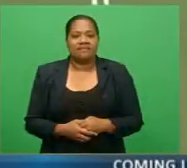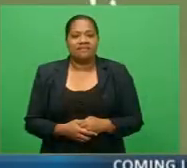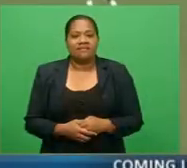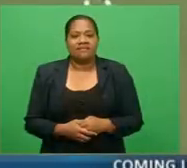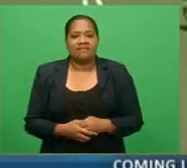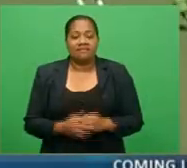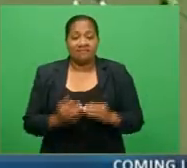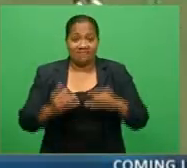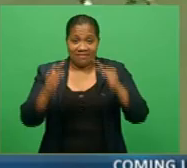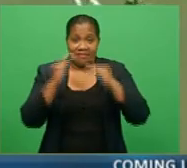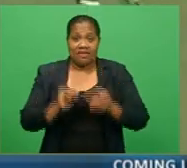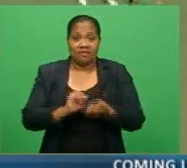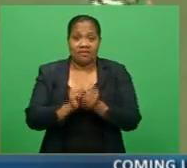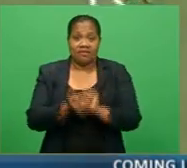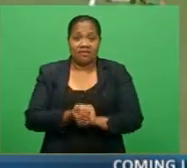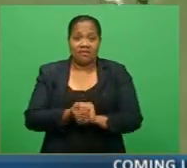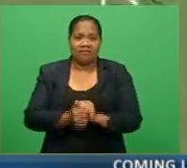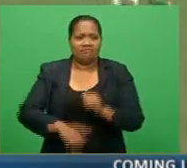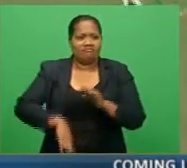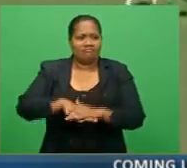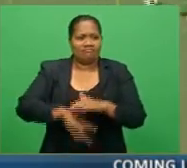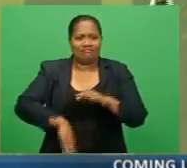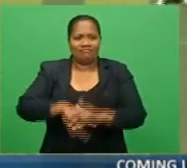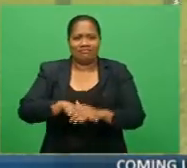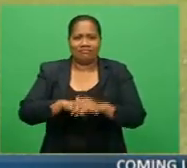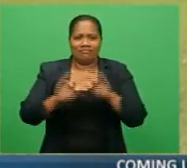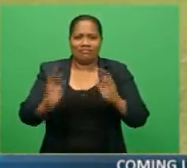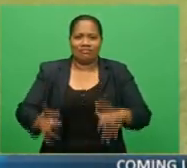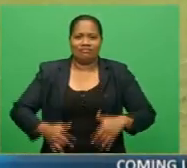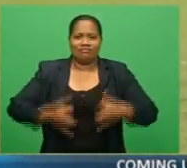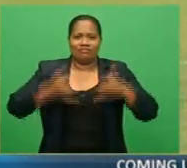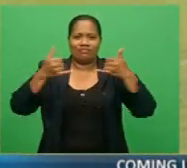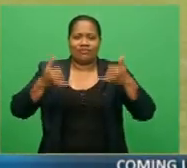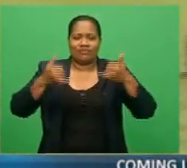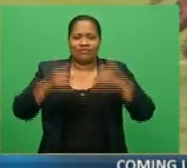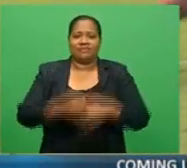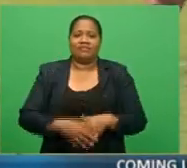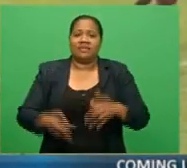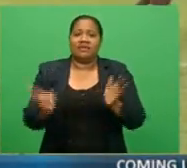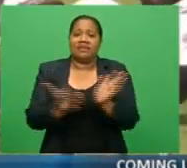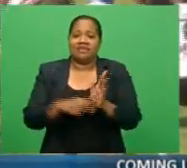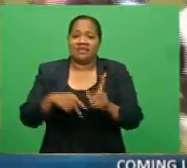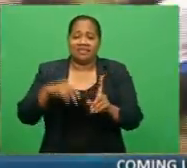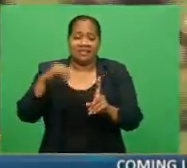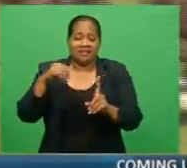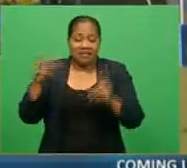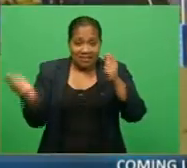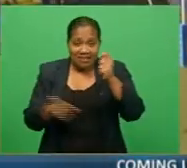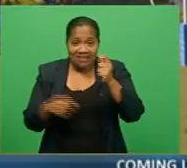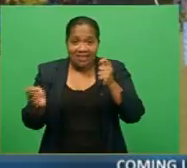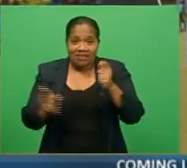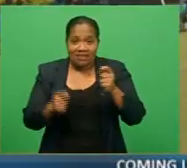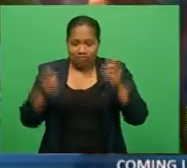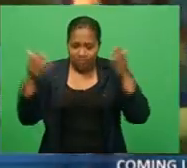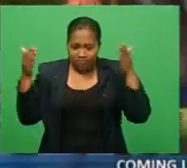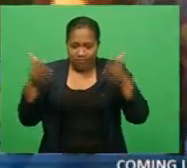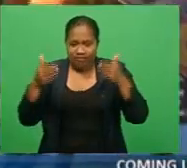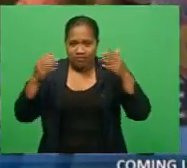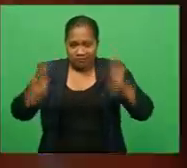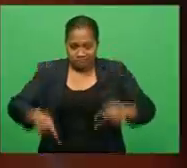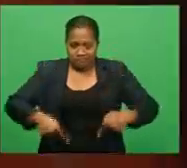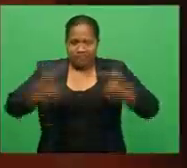Coming up in sports, Suva crowned Vodafone Premier League champions. And Naita Siri shifts focus to Skipper Cup